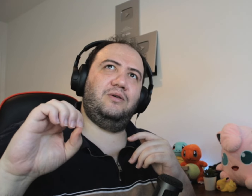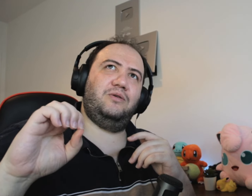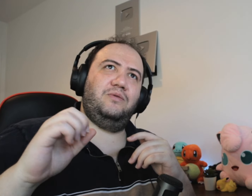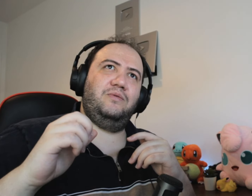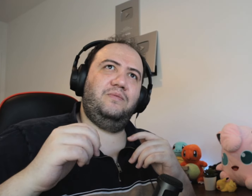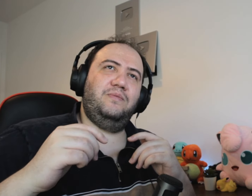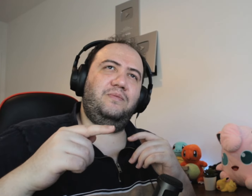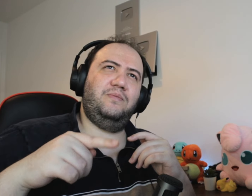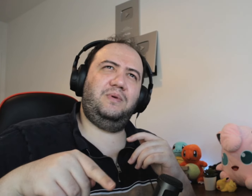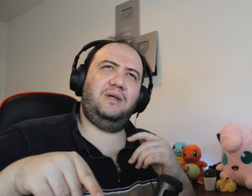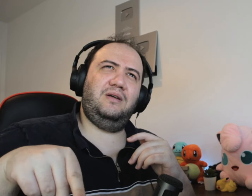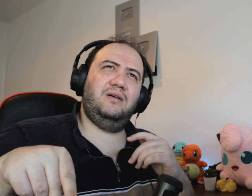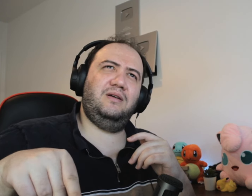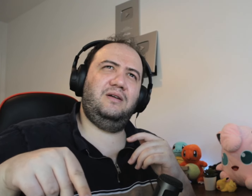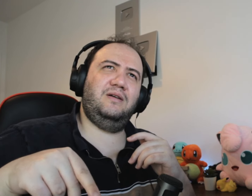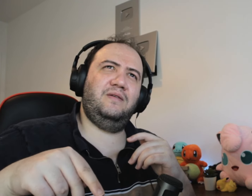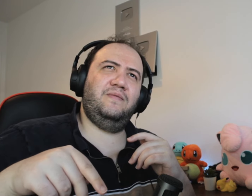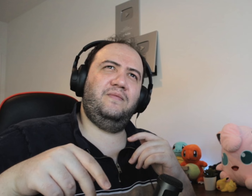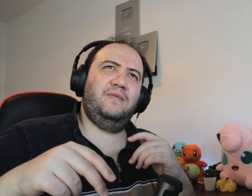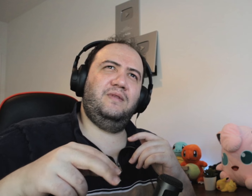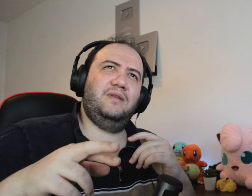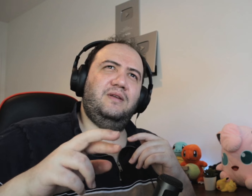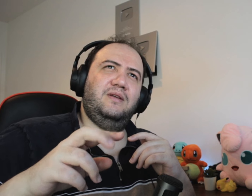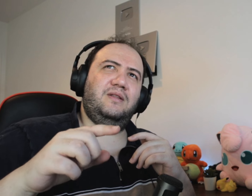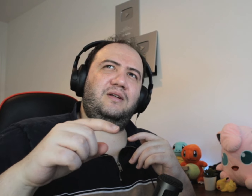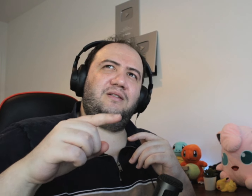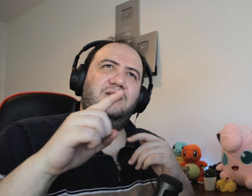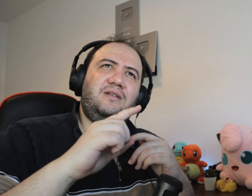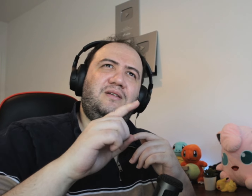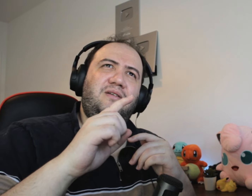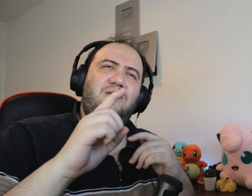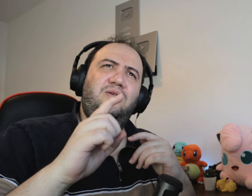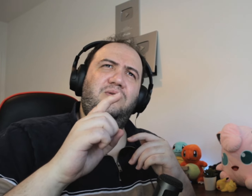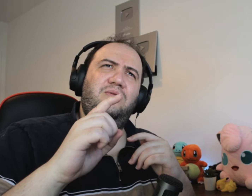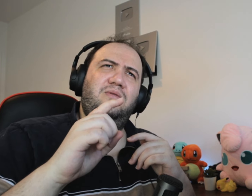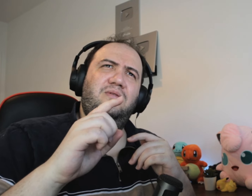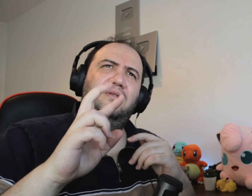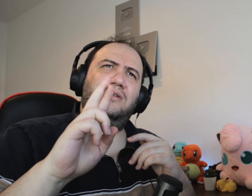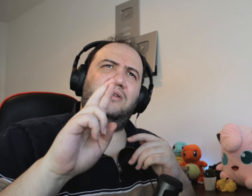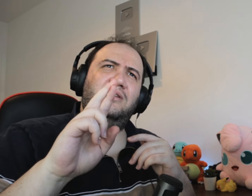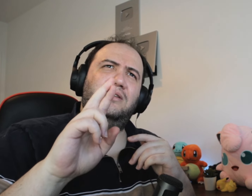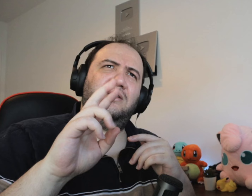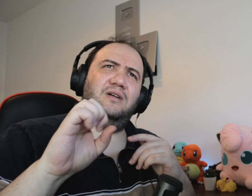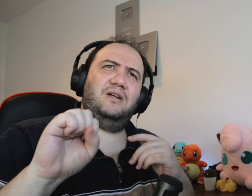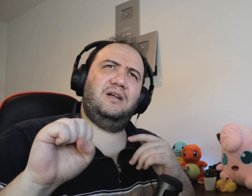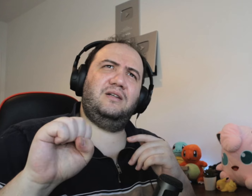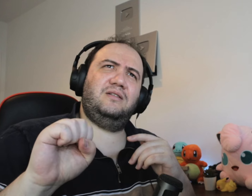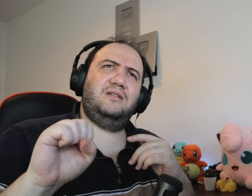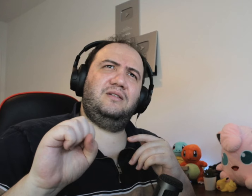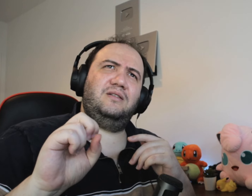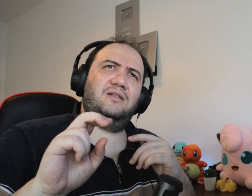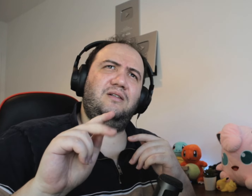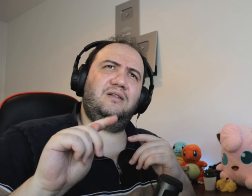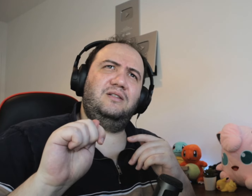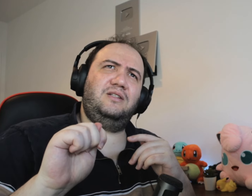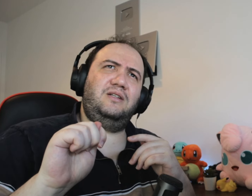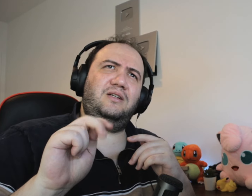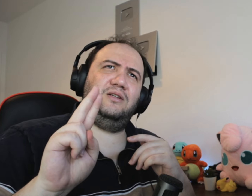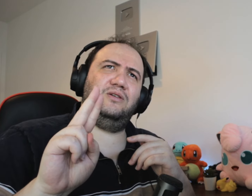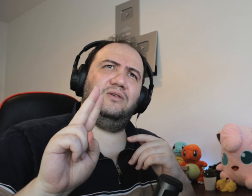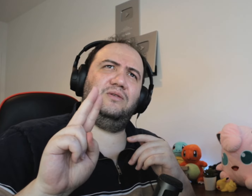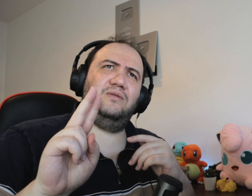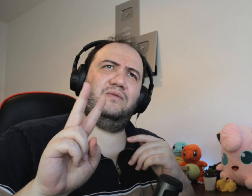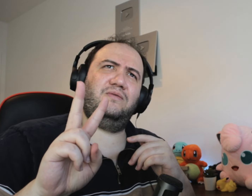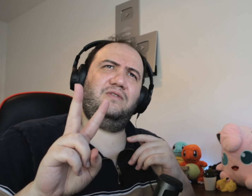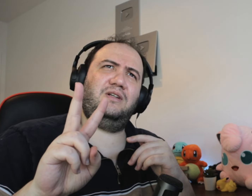O P Then it's Q R S T